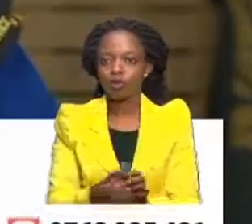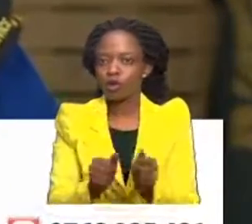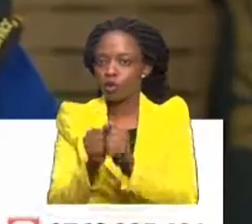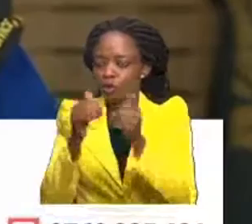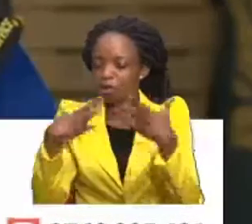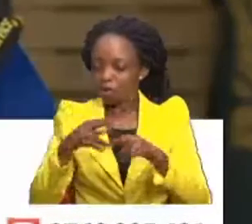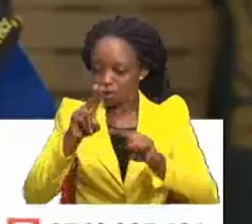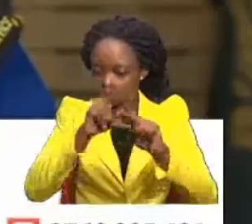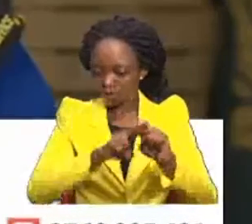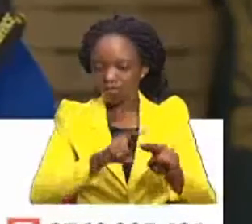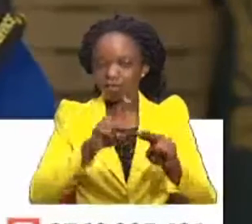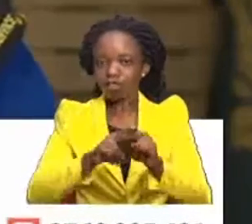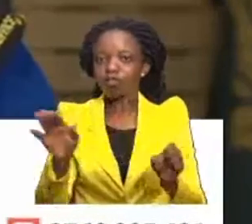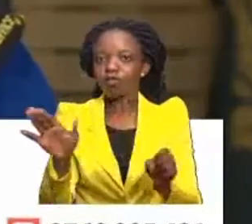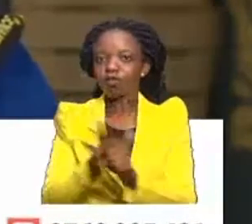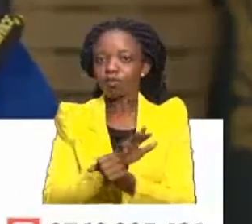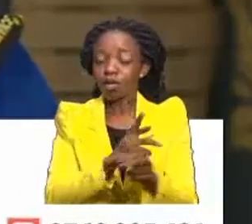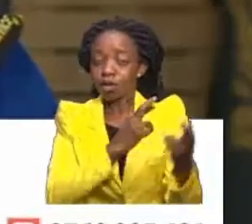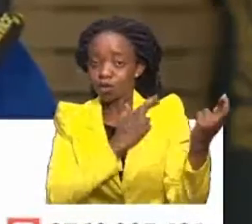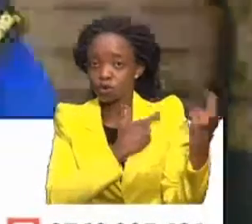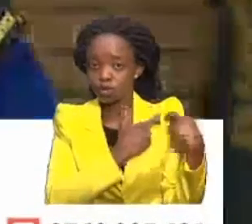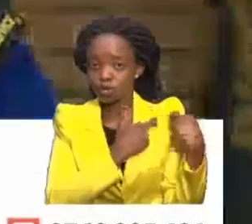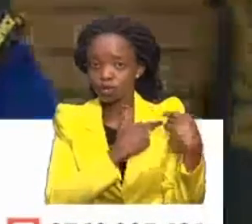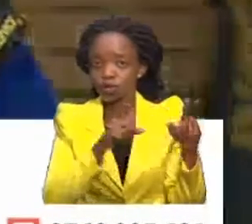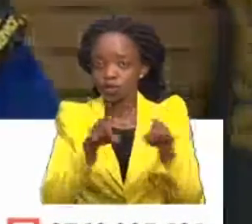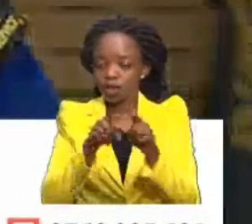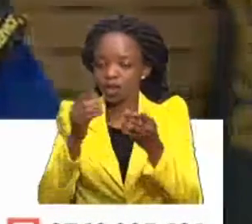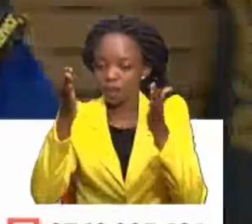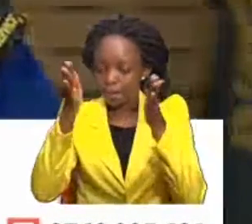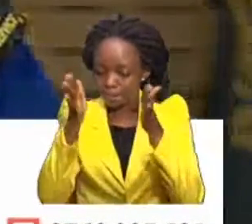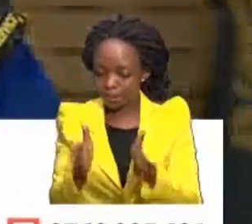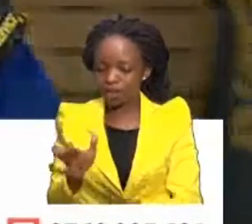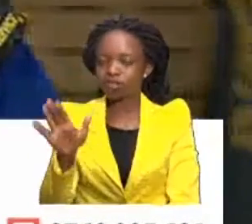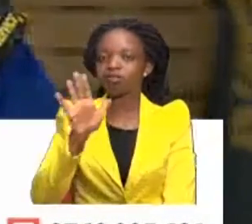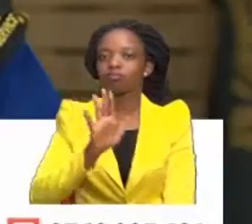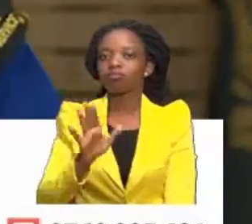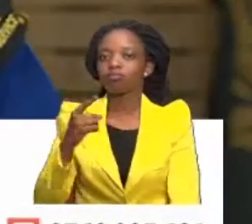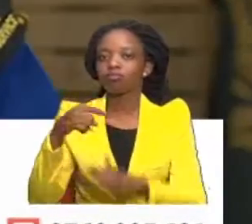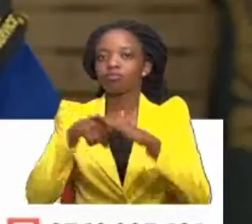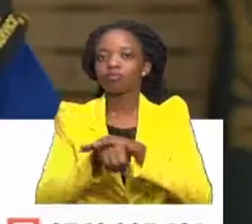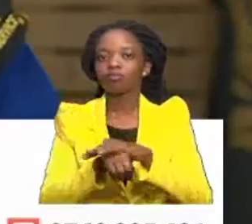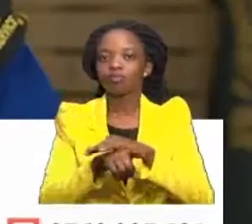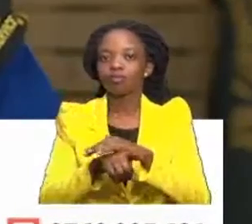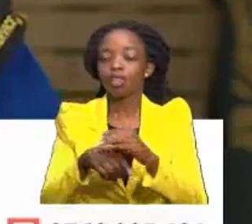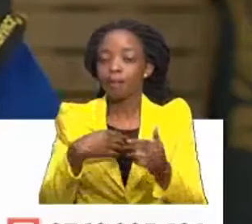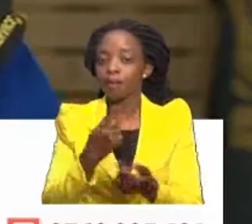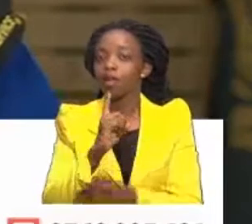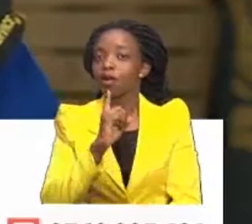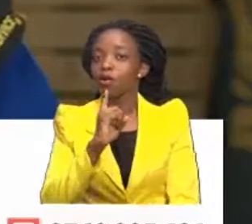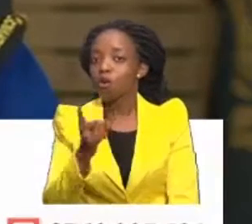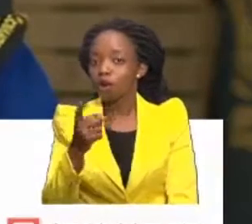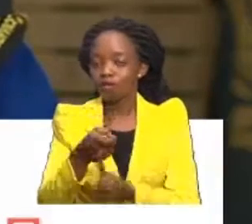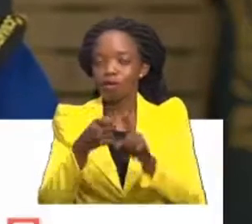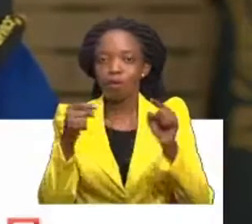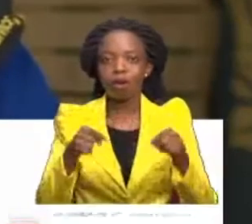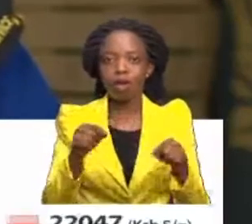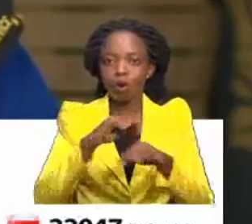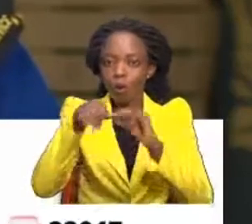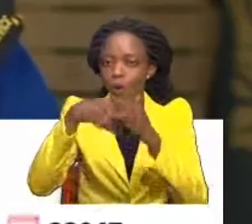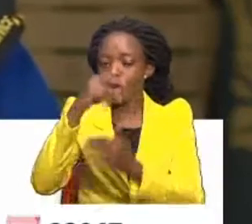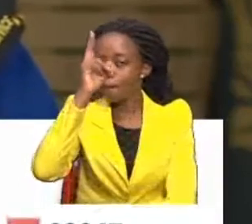are seated. Responsibility goes to the passenger. I'm giving this instruction from now, all the